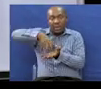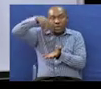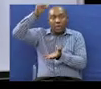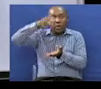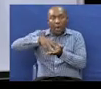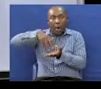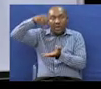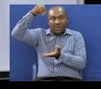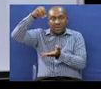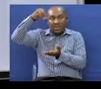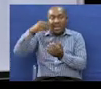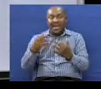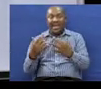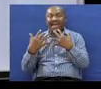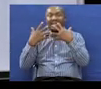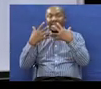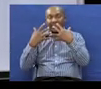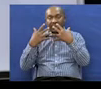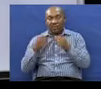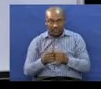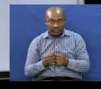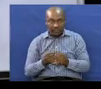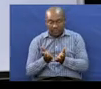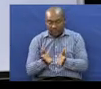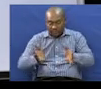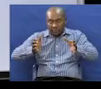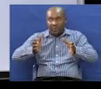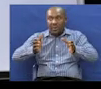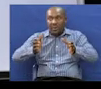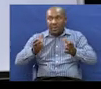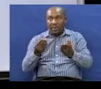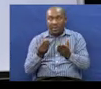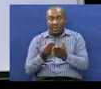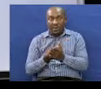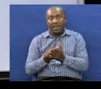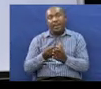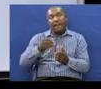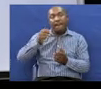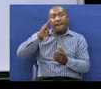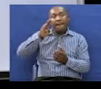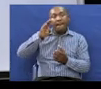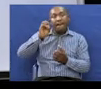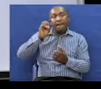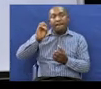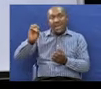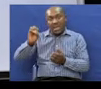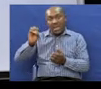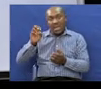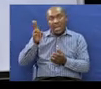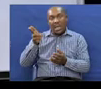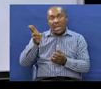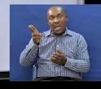potassium chlorate. They are mixed together. Potassium chlorate and manganese 4 oxide.